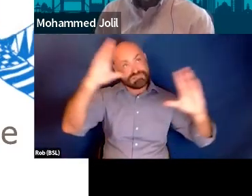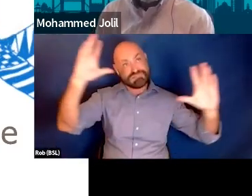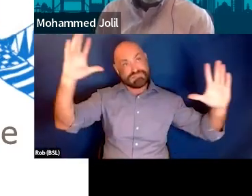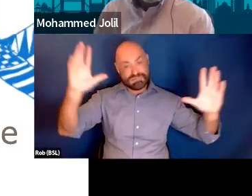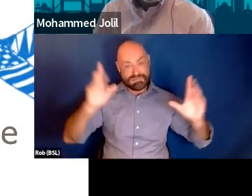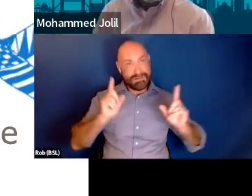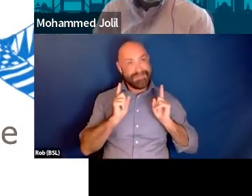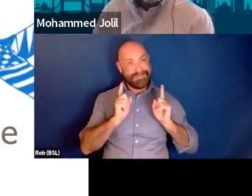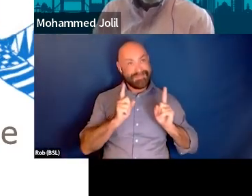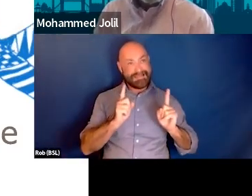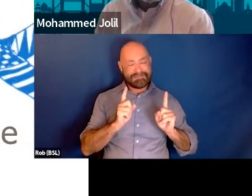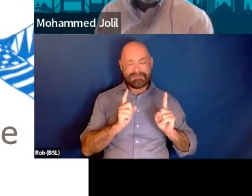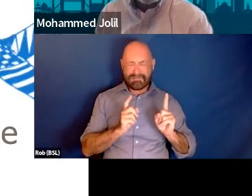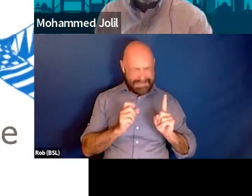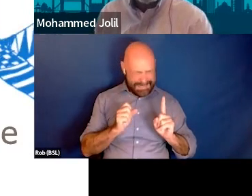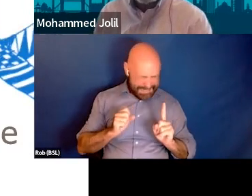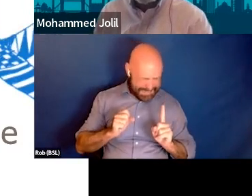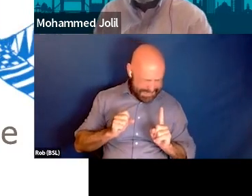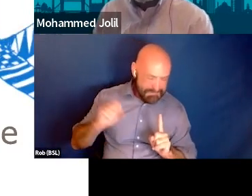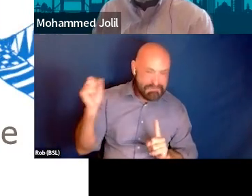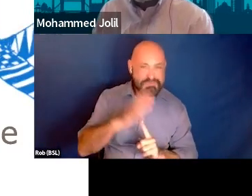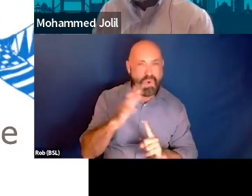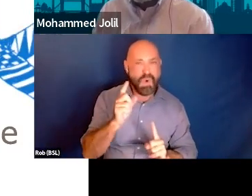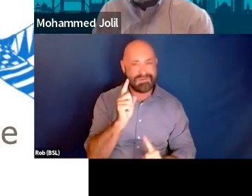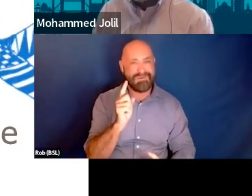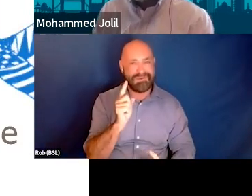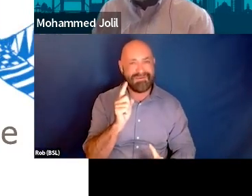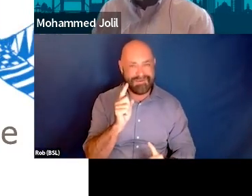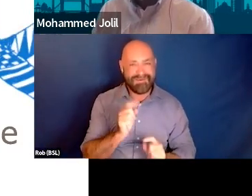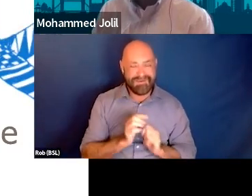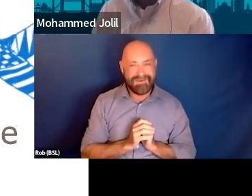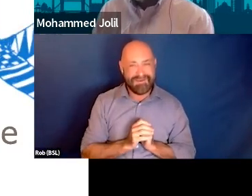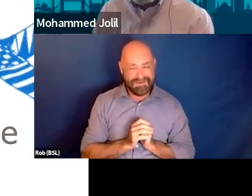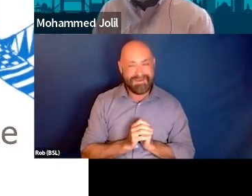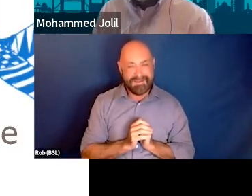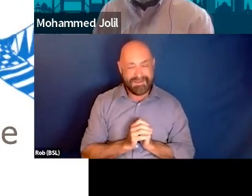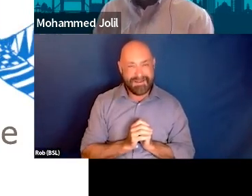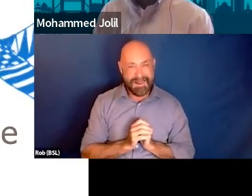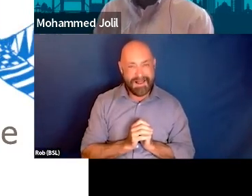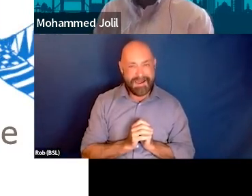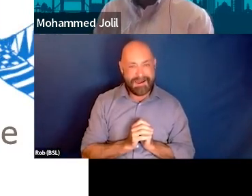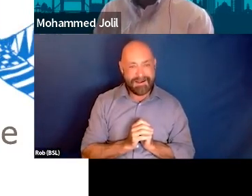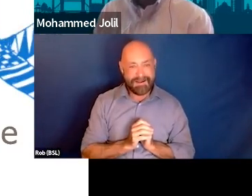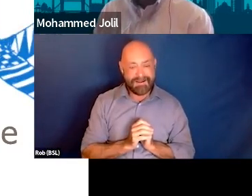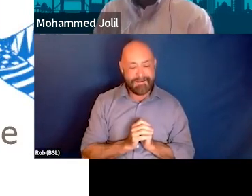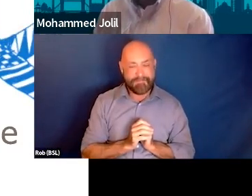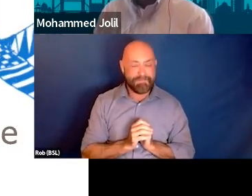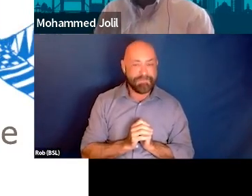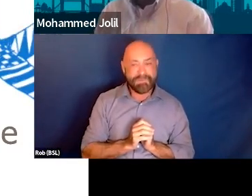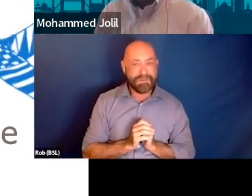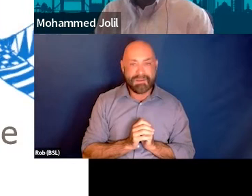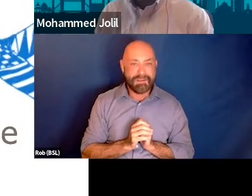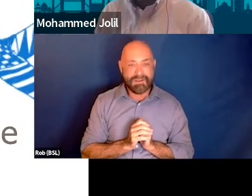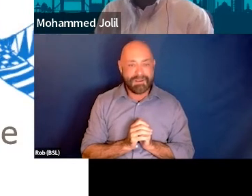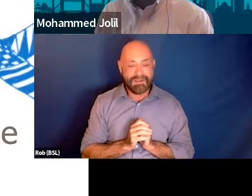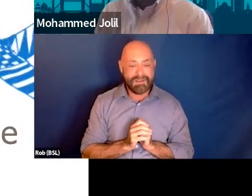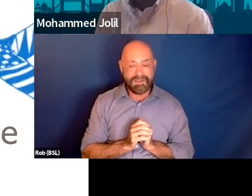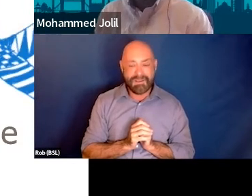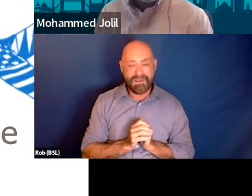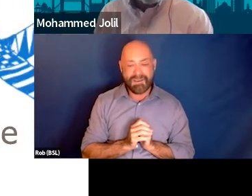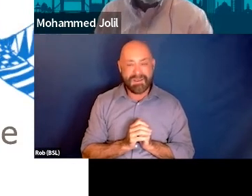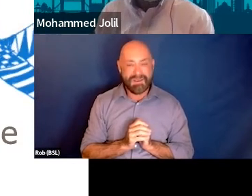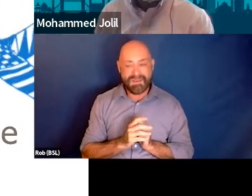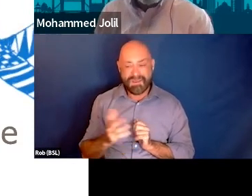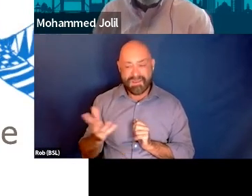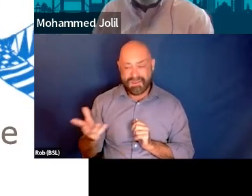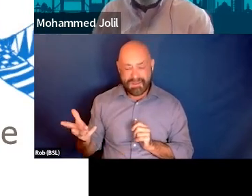how important it is, and to make sure that it doesn't feel that it's a shared vision that's done